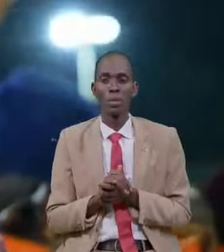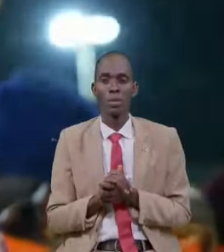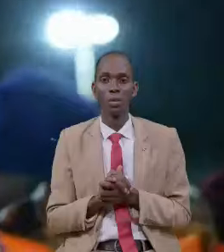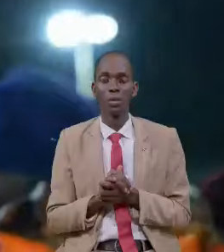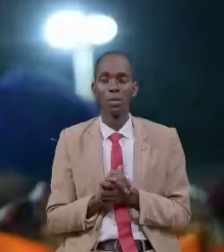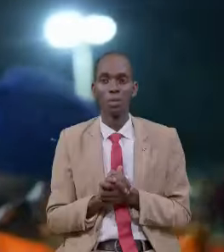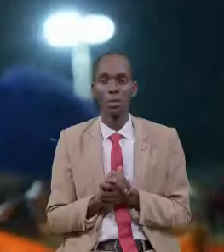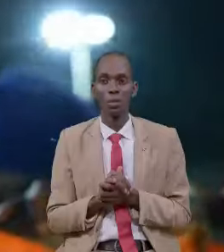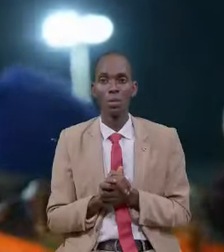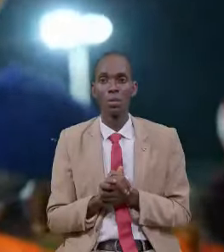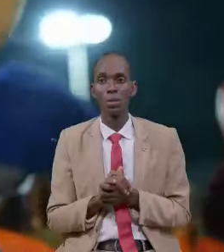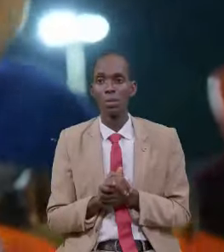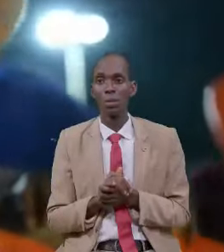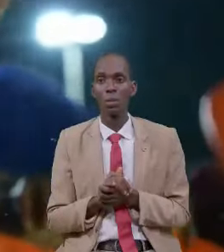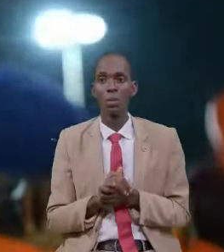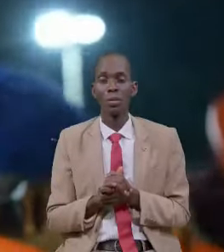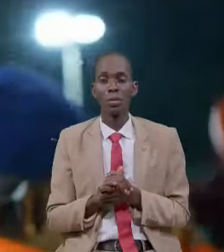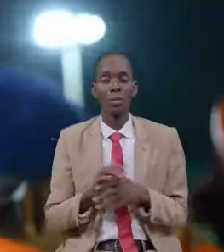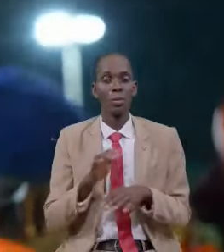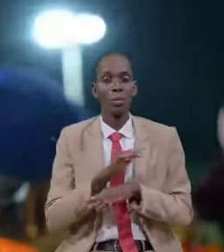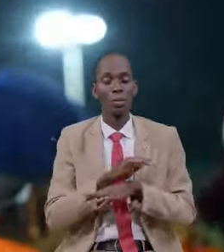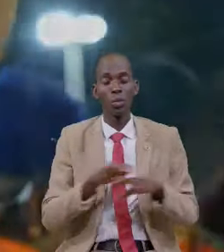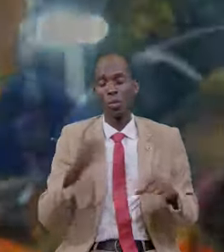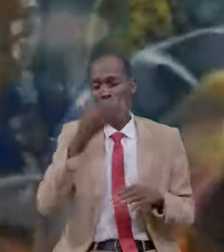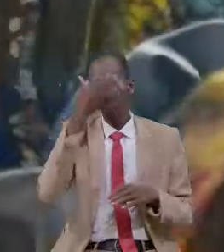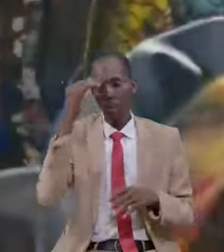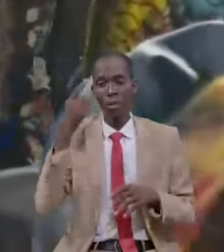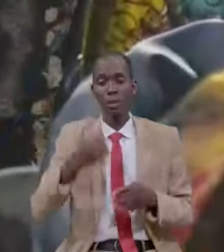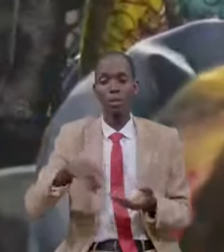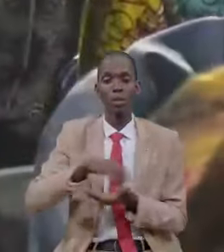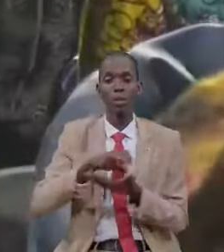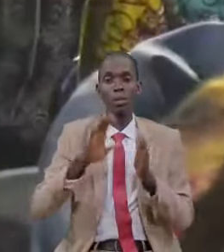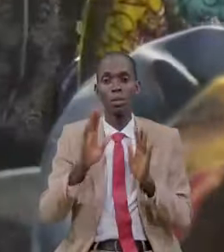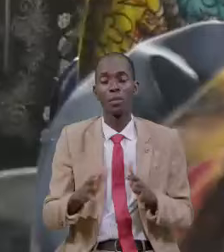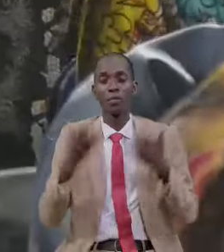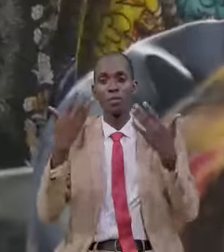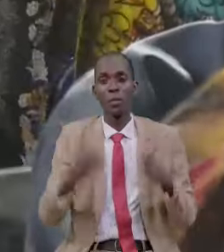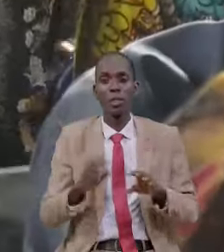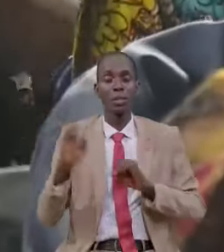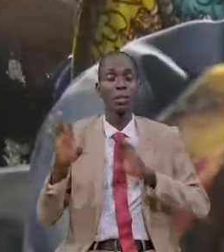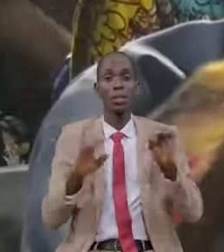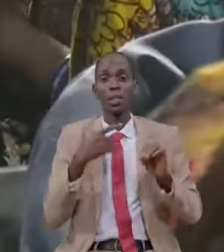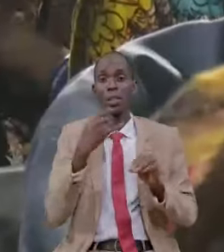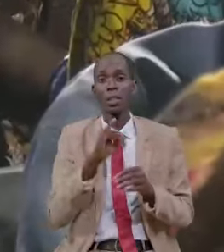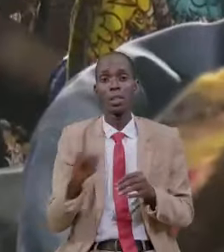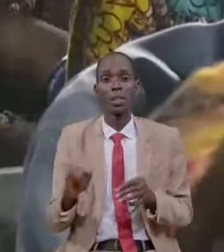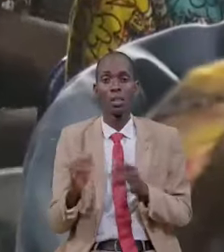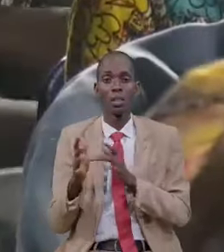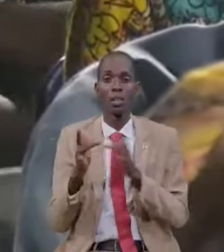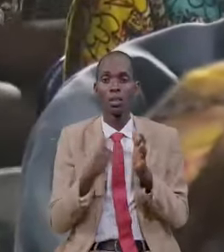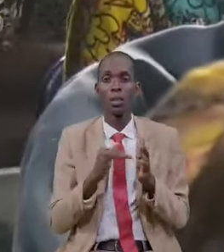Don't forget the choir's message, Jesus, I come, Jesus, I come. No matter